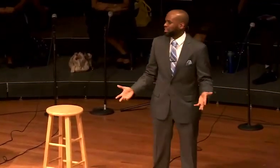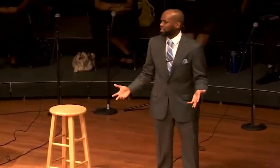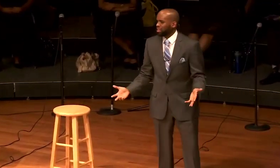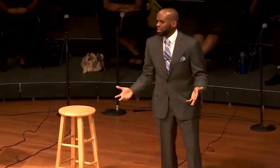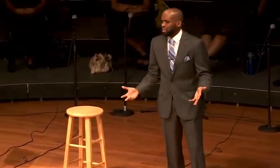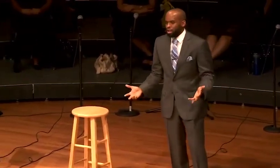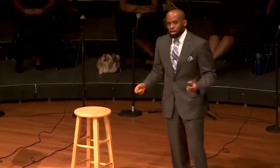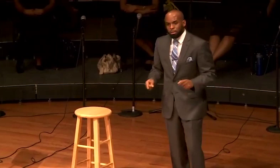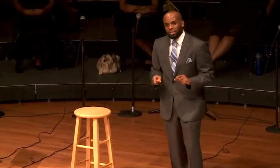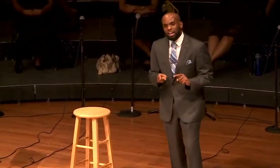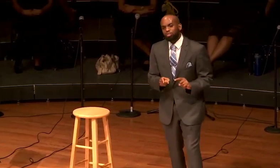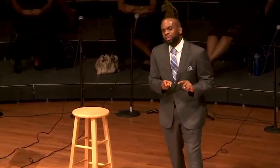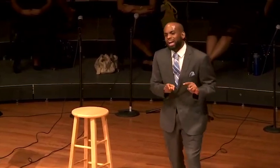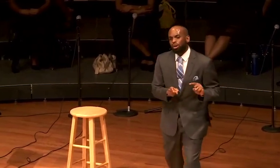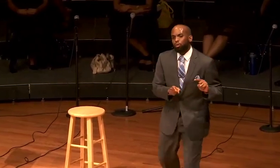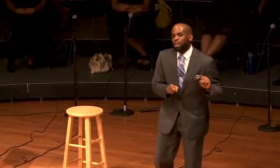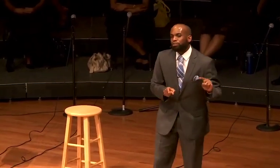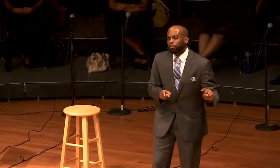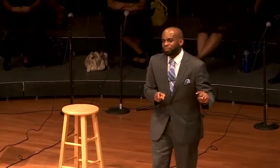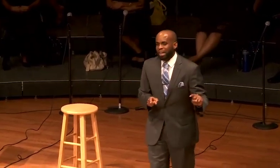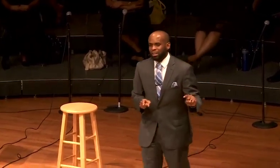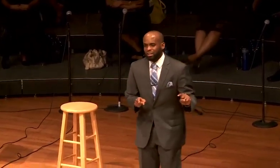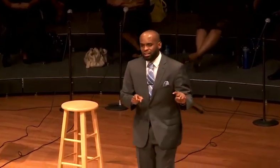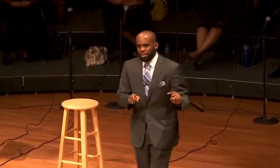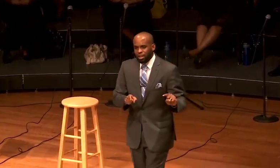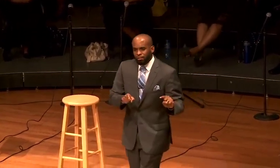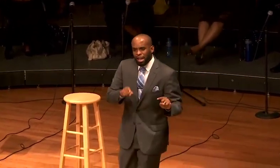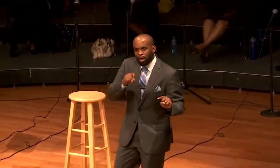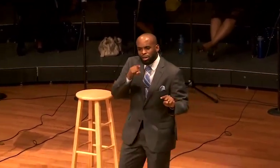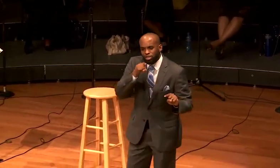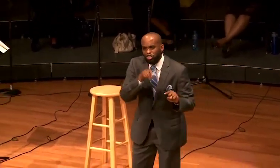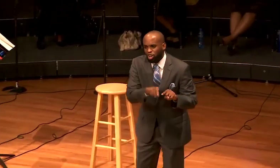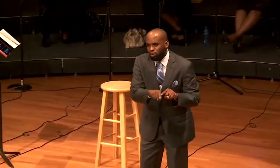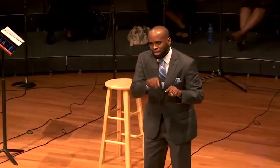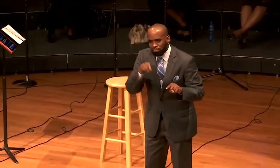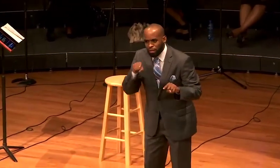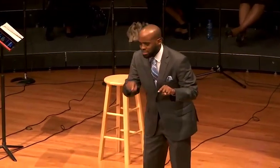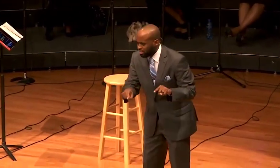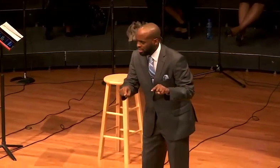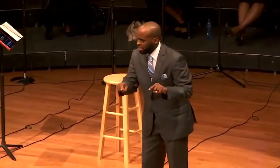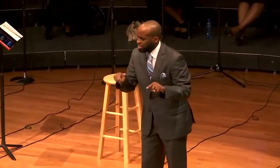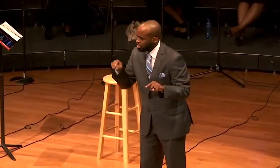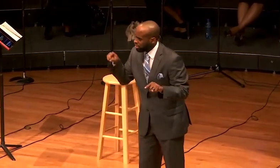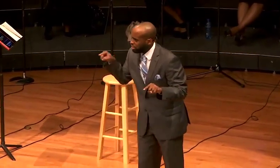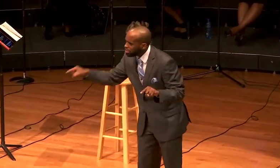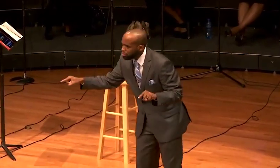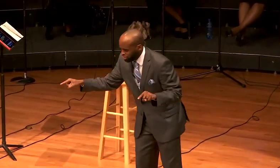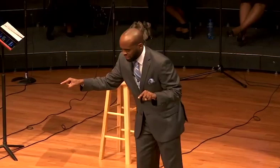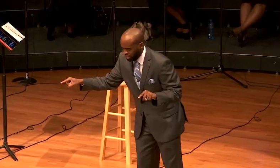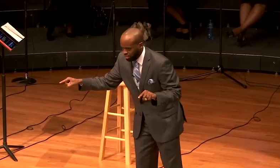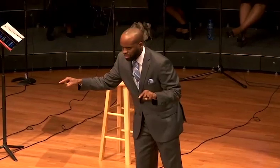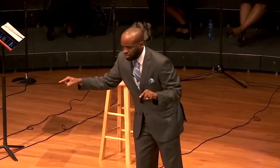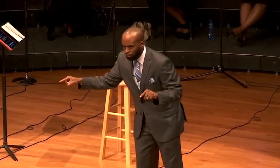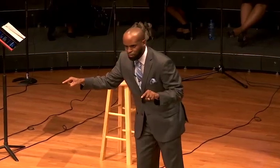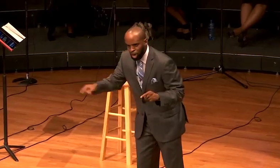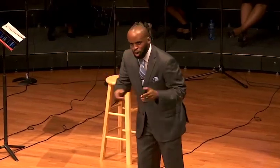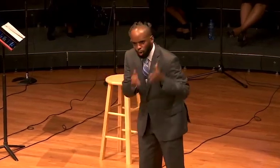okay. Because we got away from that, now we are so invested into